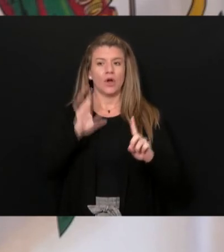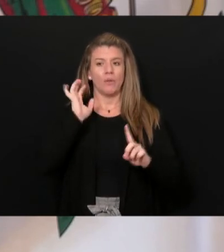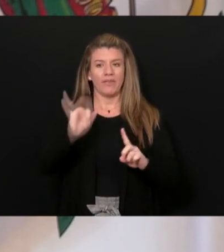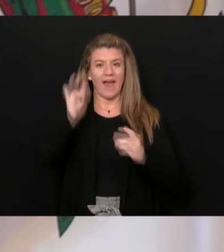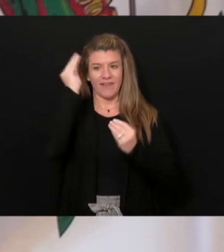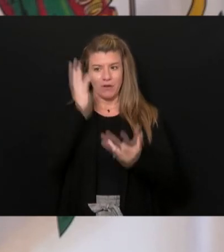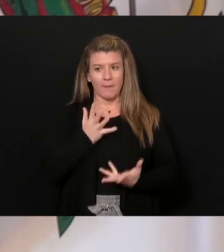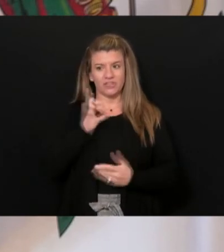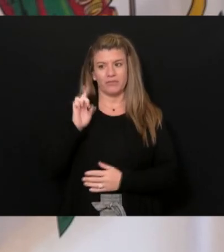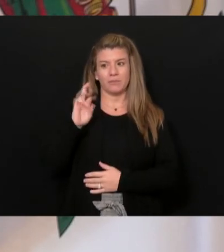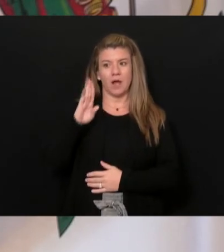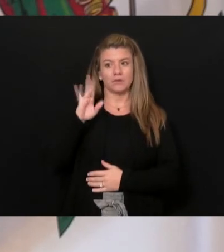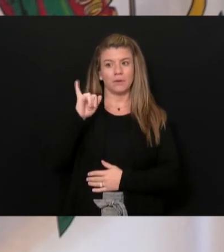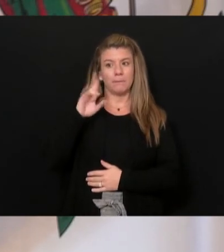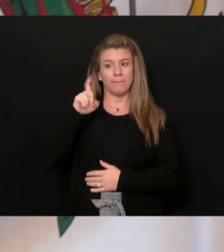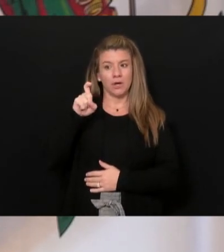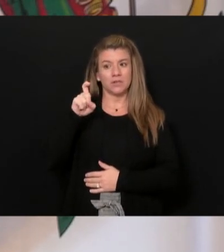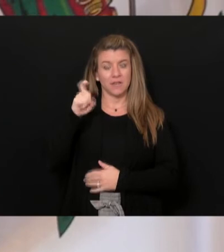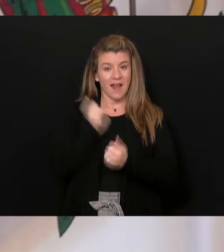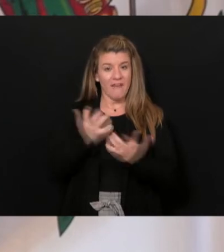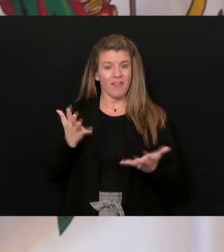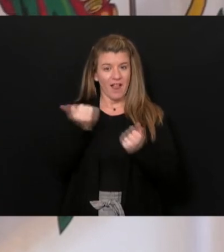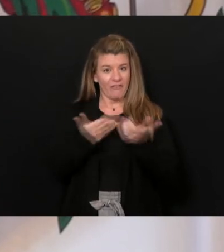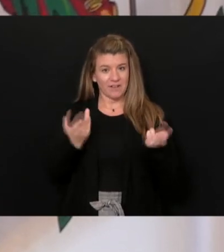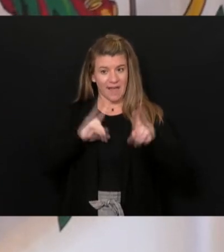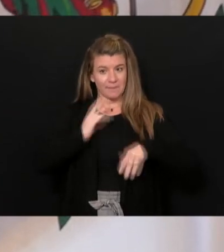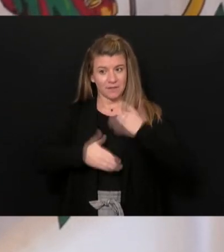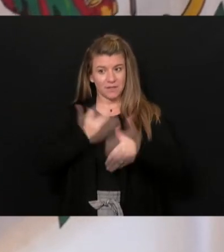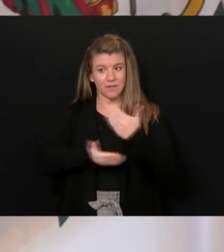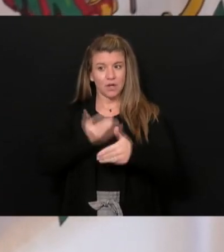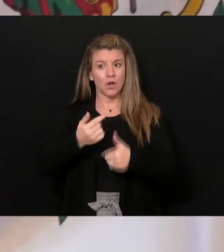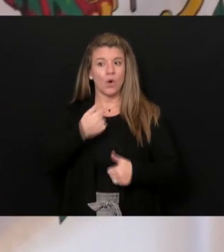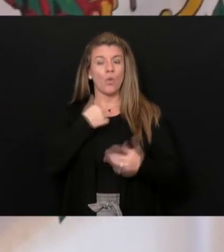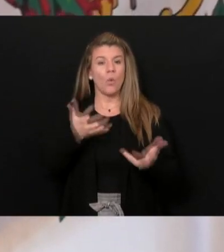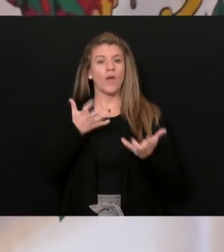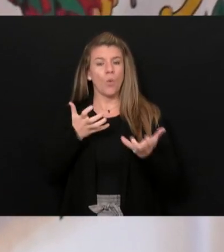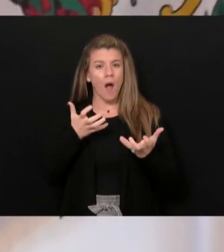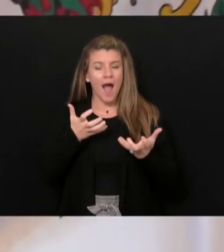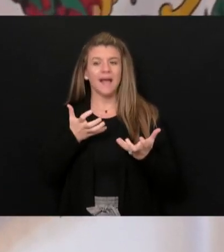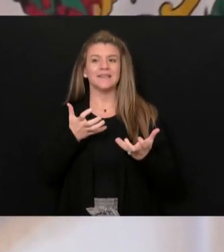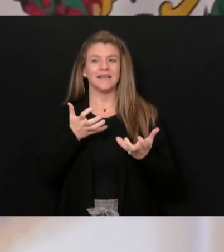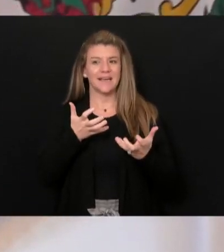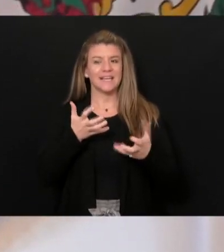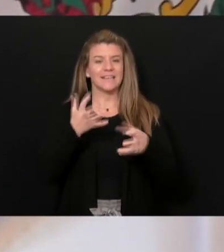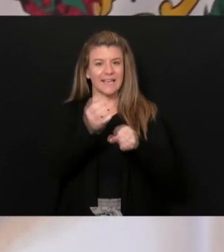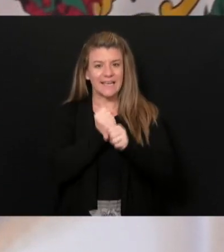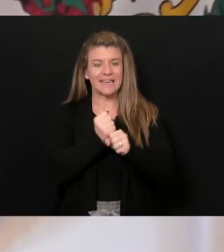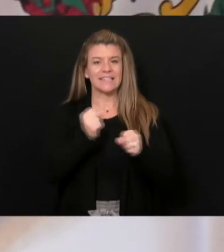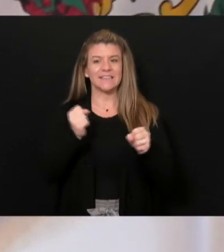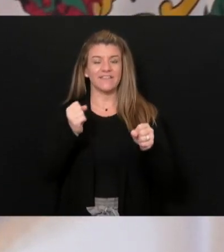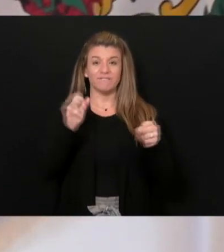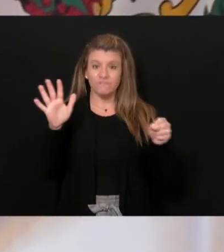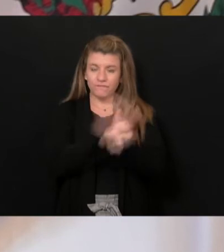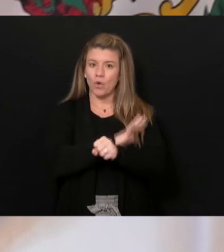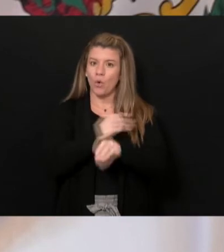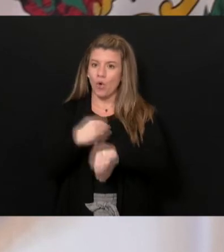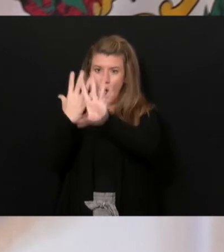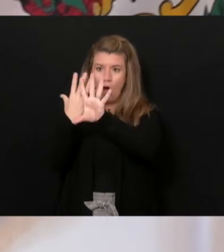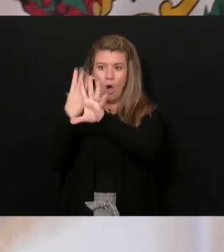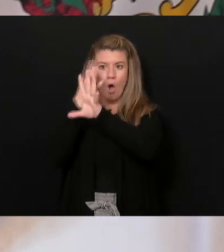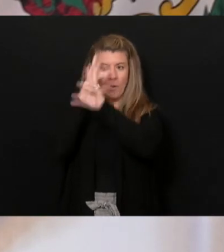from Dr. Birch and everything, you know, on a lot of stuff, we sure want to get the entirety of that call.